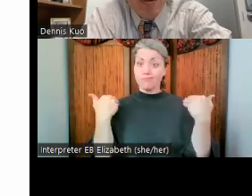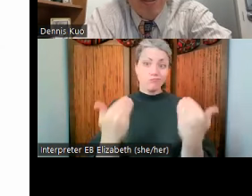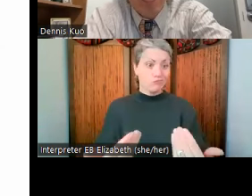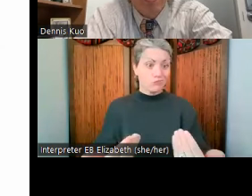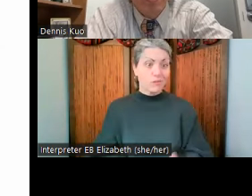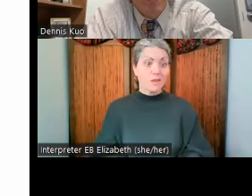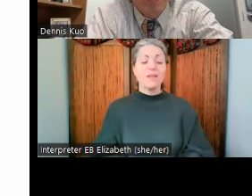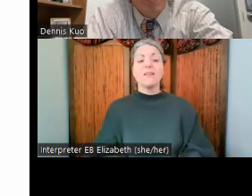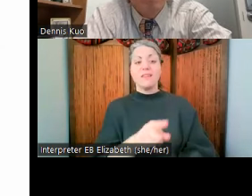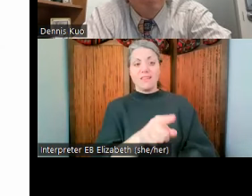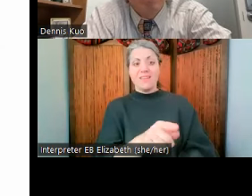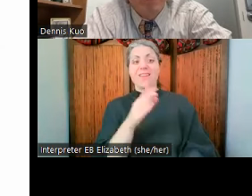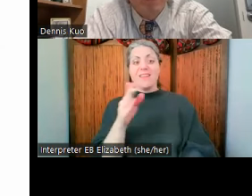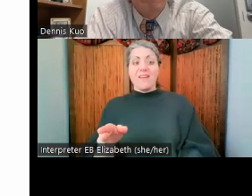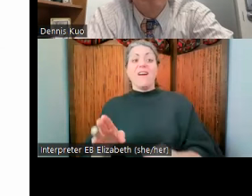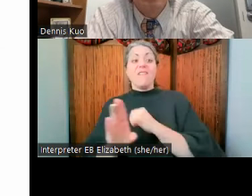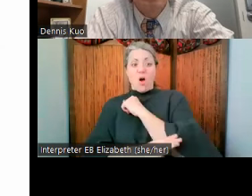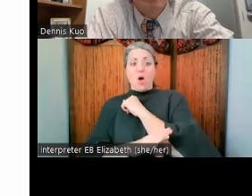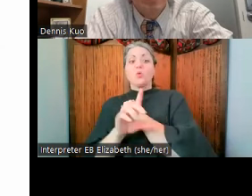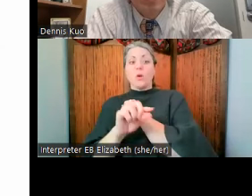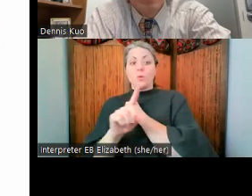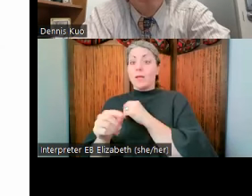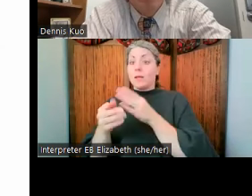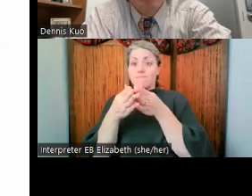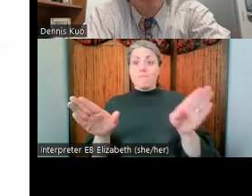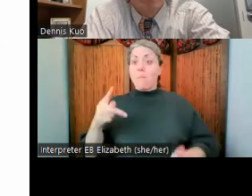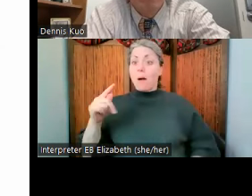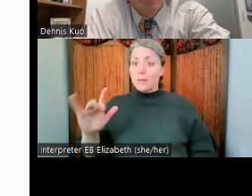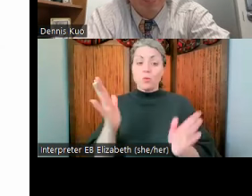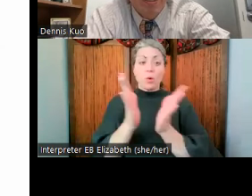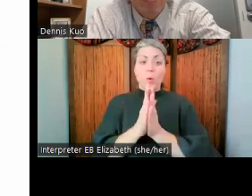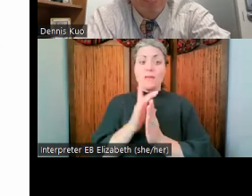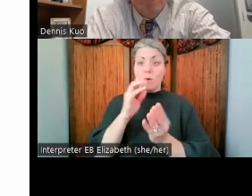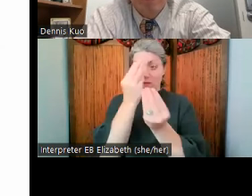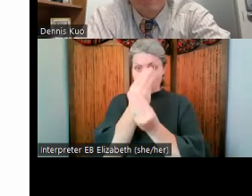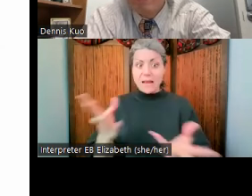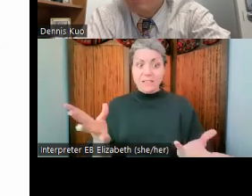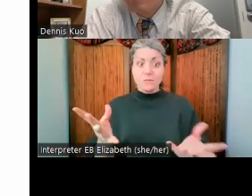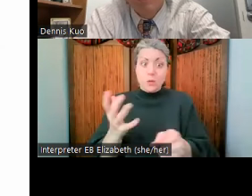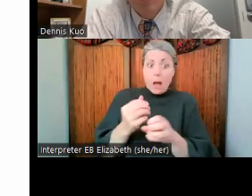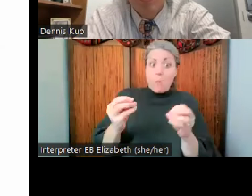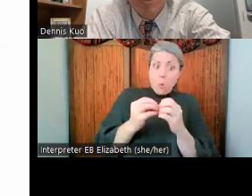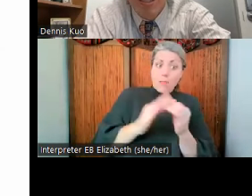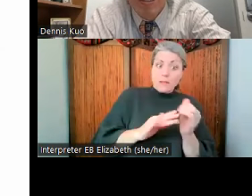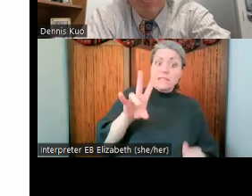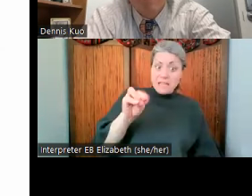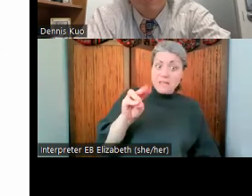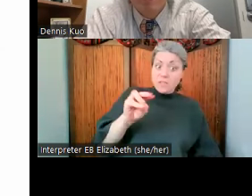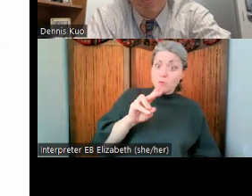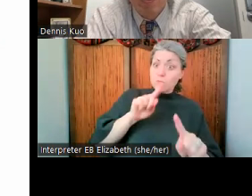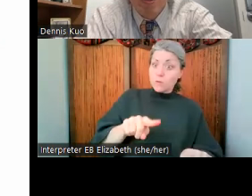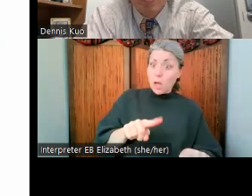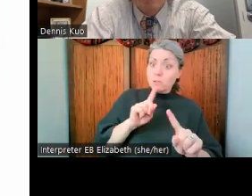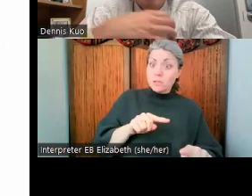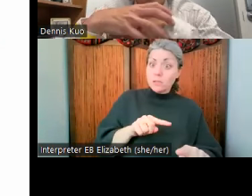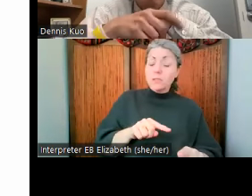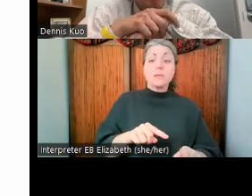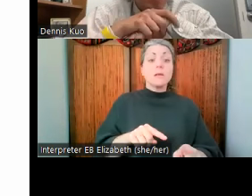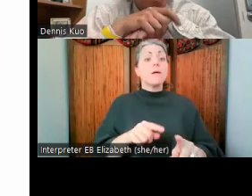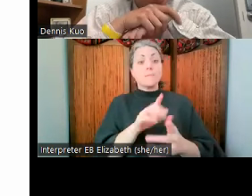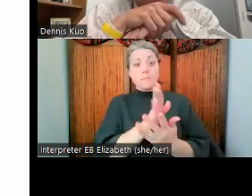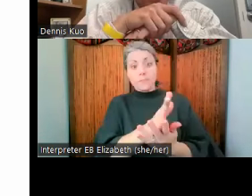fall of 2020, there was a public request for information that received over 70 responses from a variety of stakeholders. In 2021,